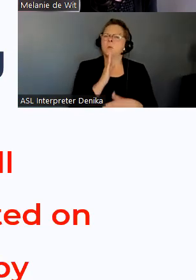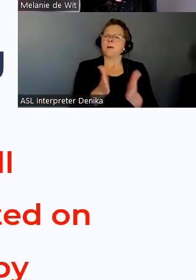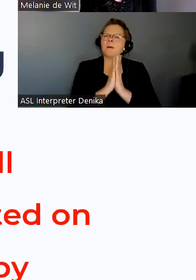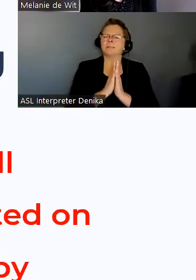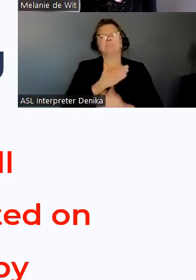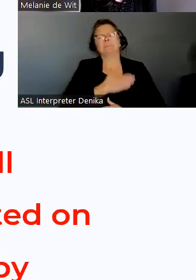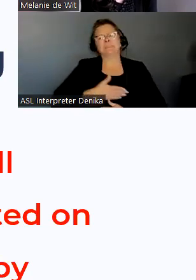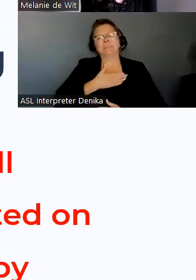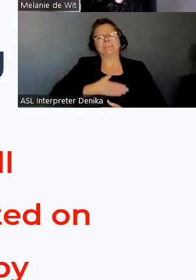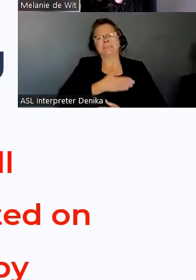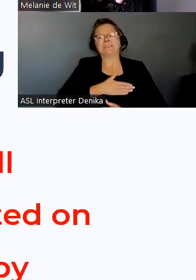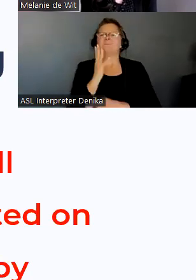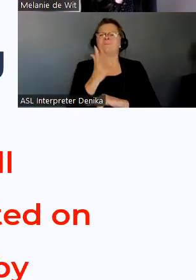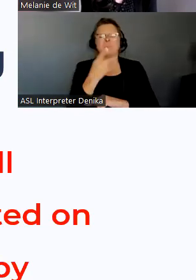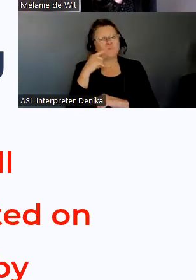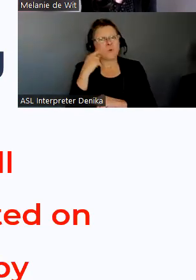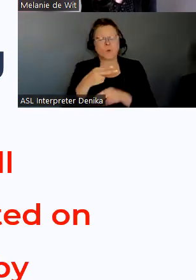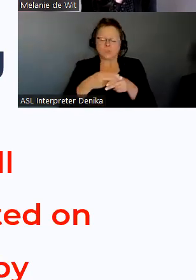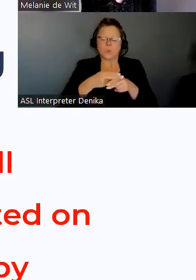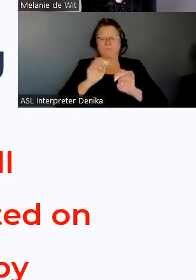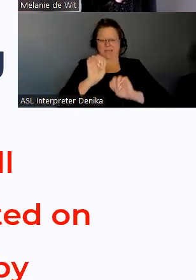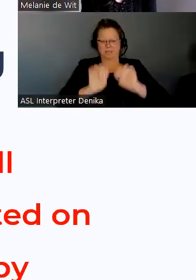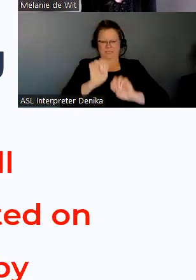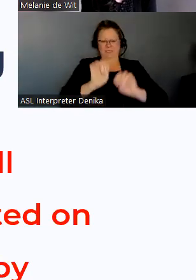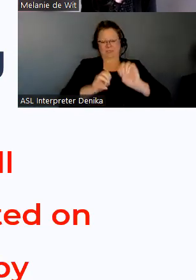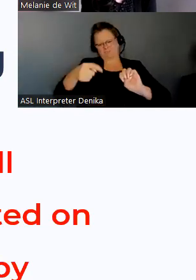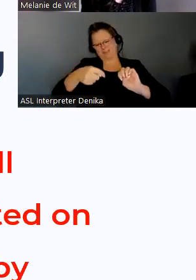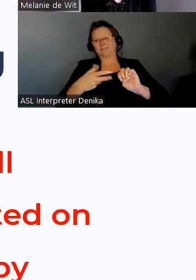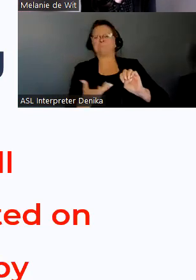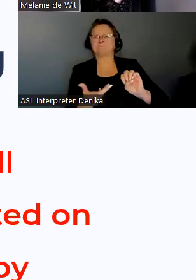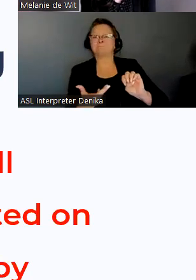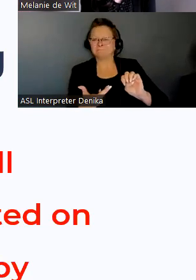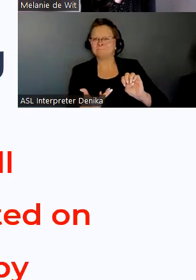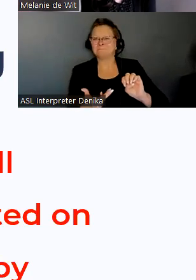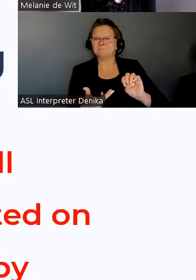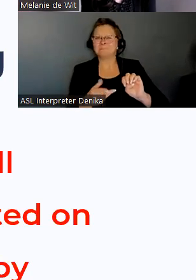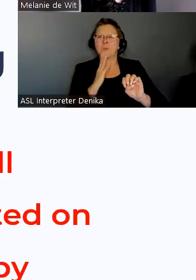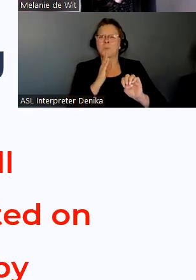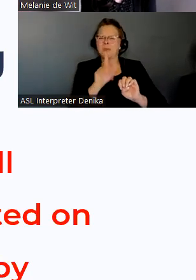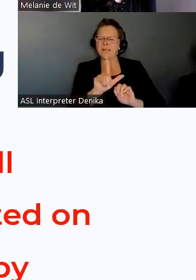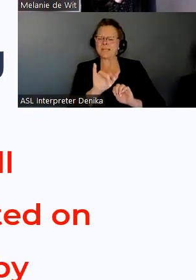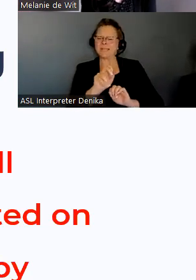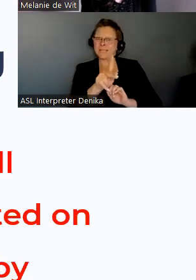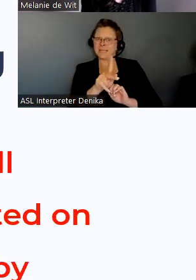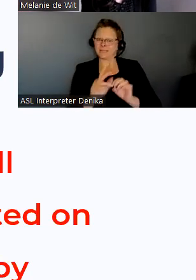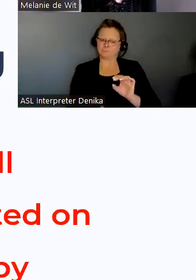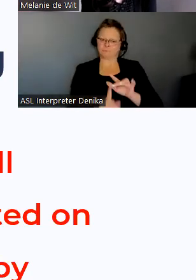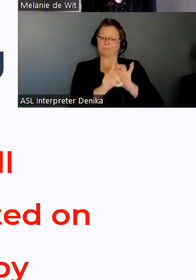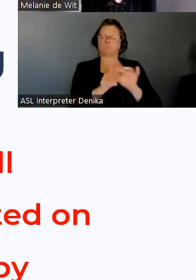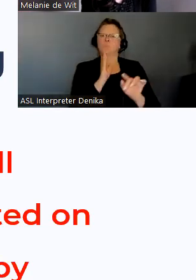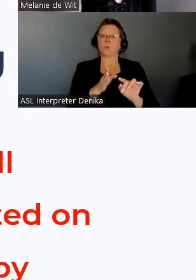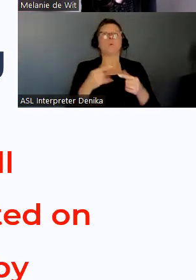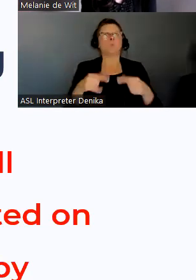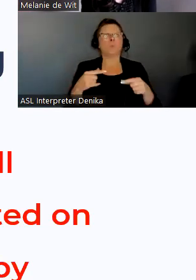5 minutes to do a short evaluation question. There'll be a link that pops up after the webinar, as well as a